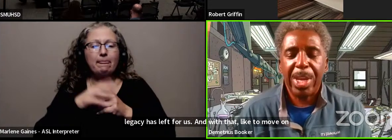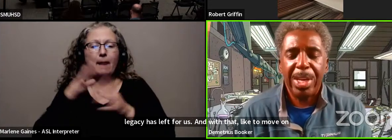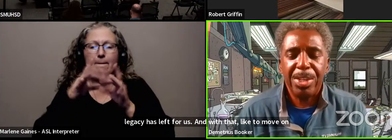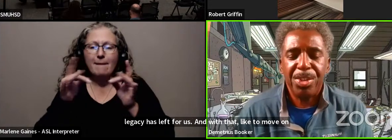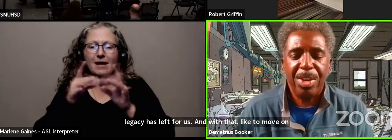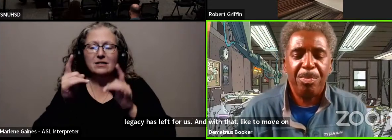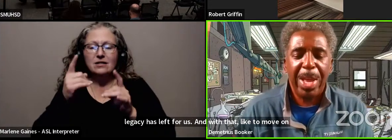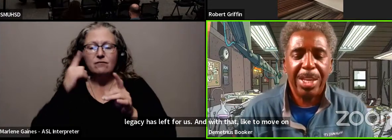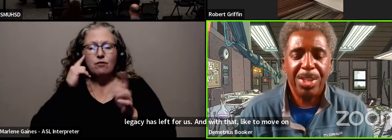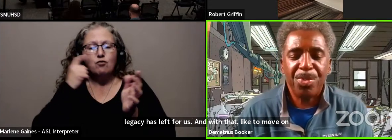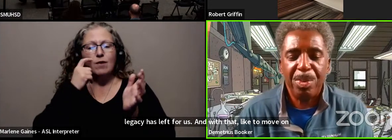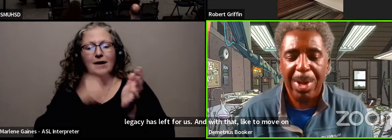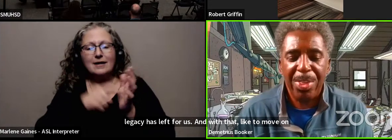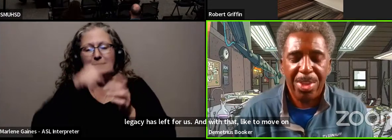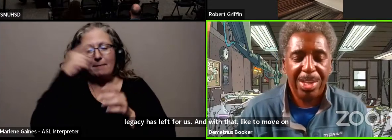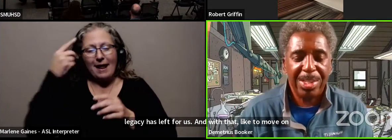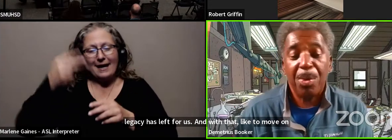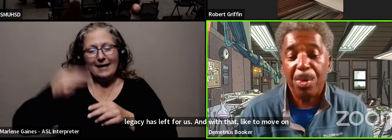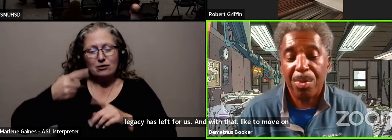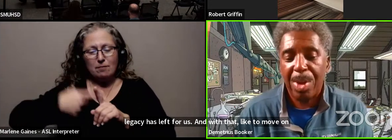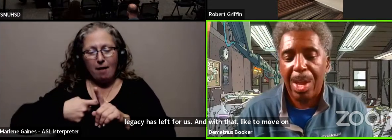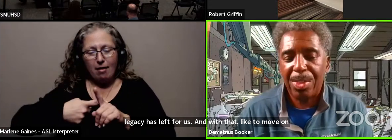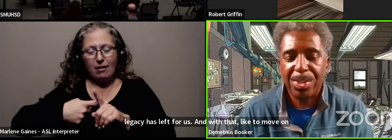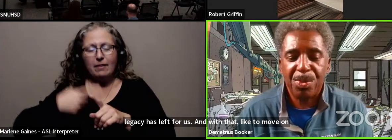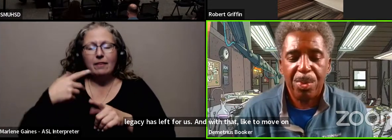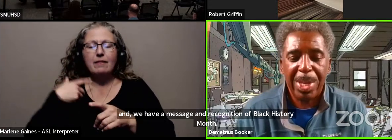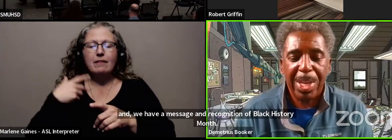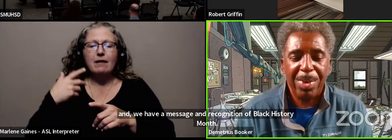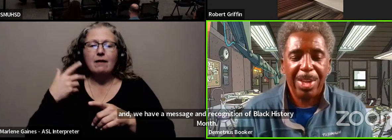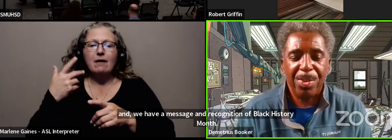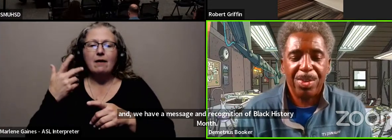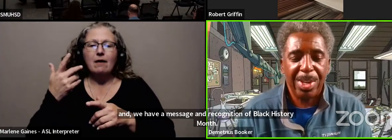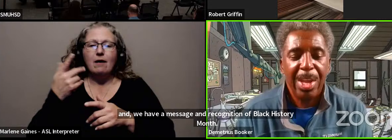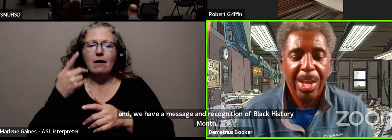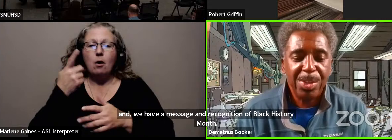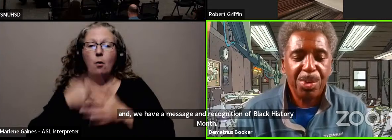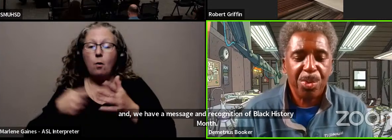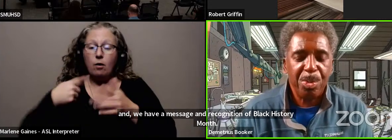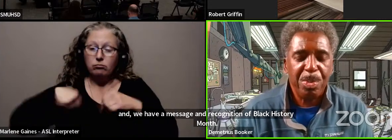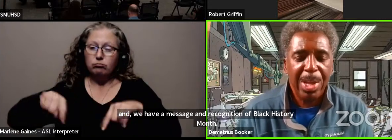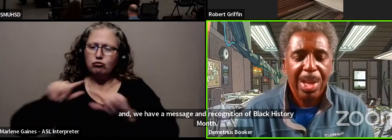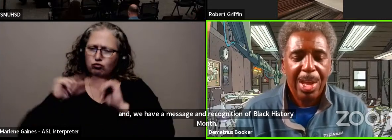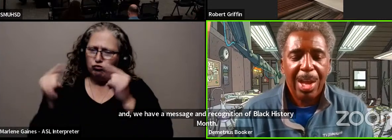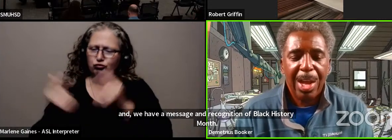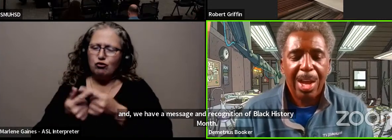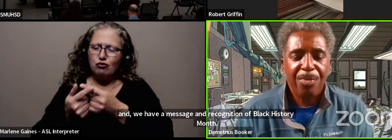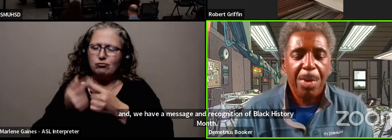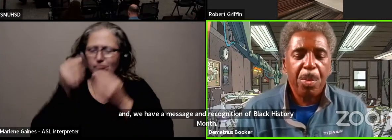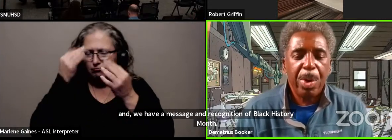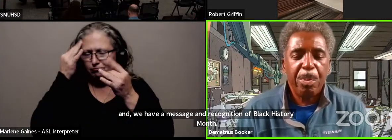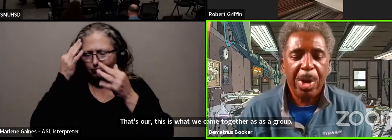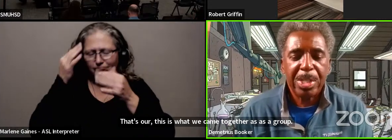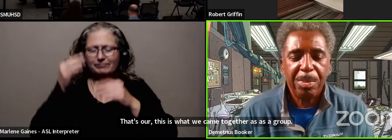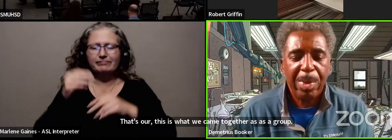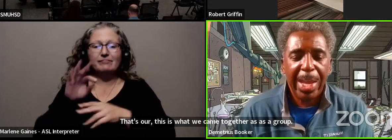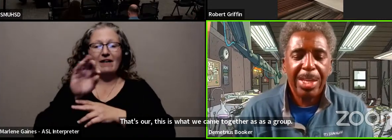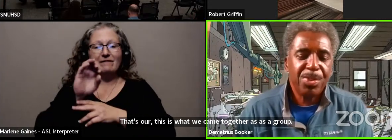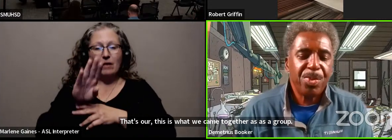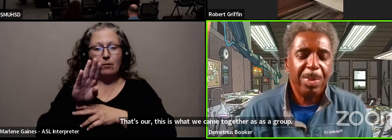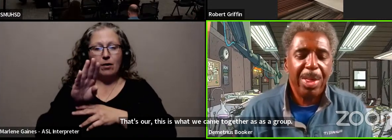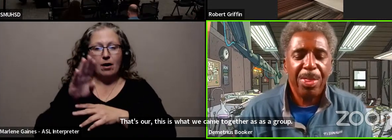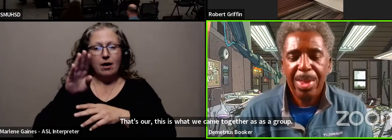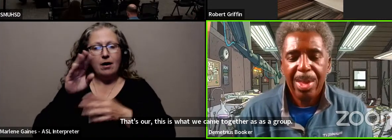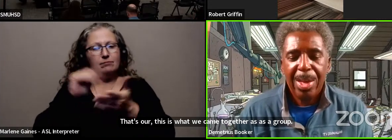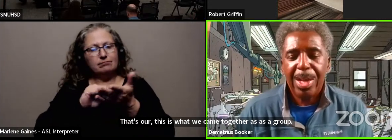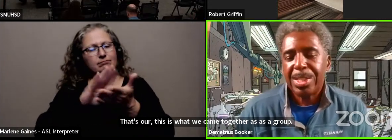message in recognition of Black History Month. This is what we came together as a group. February marks Black